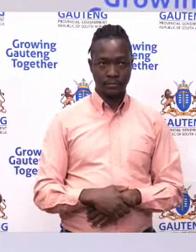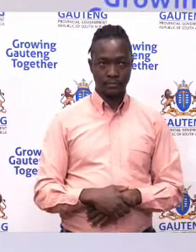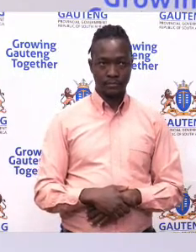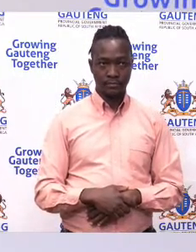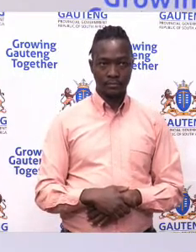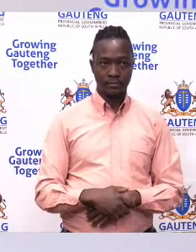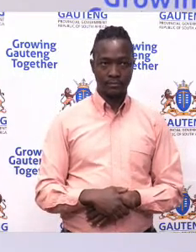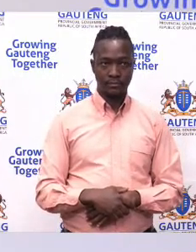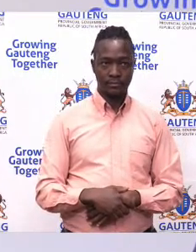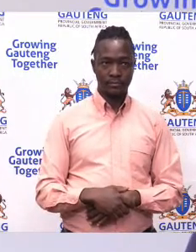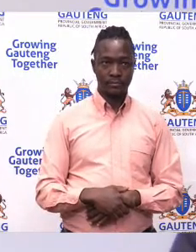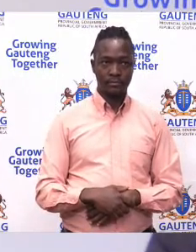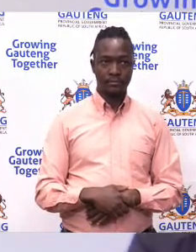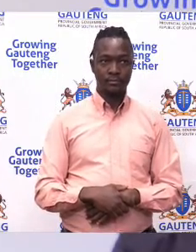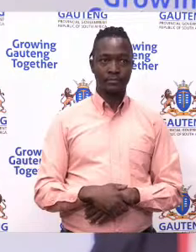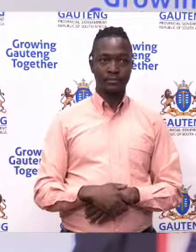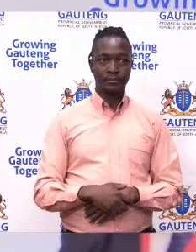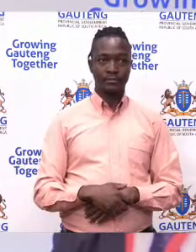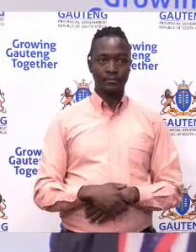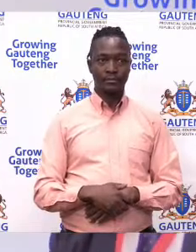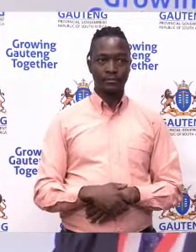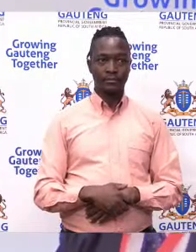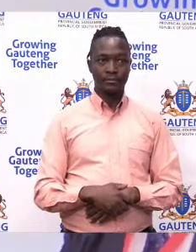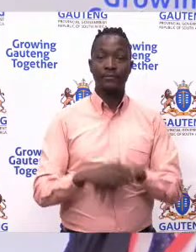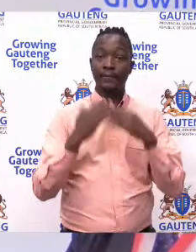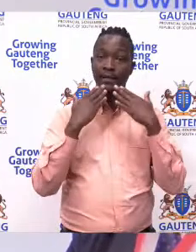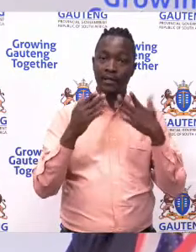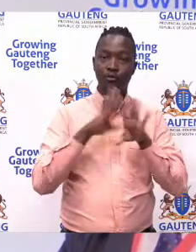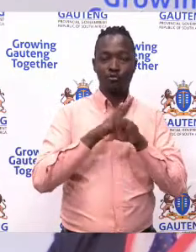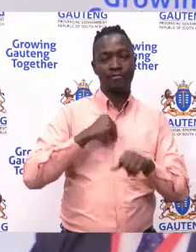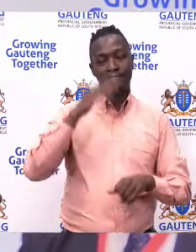All right. Thank you, MC. I think, yeah, we've come to the end.